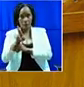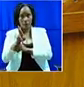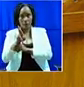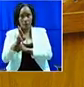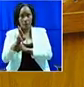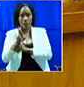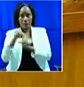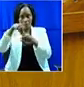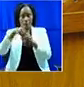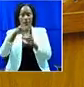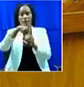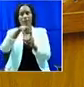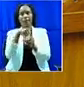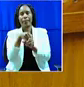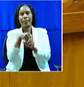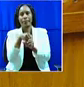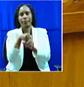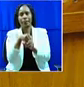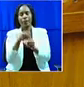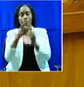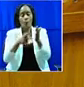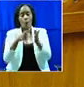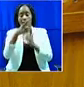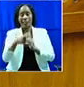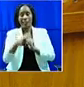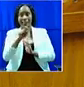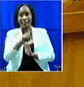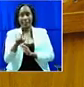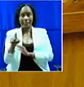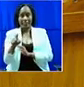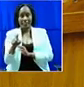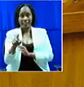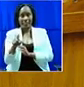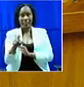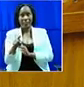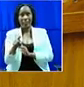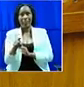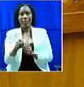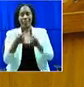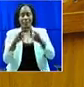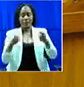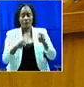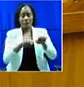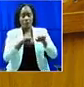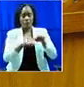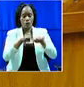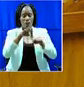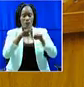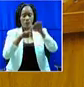in investment. These projects are at various stages of the project life